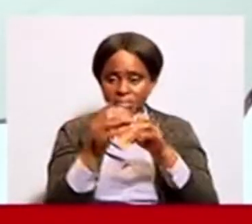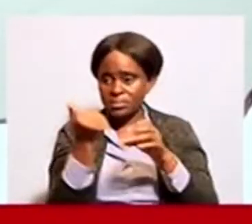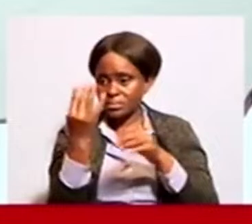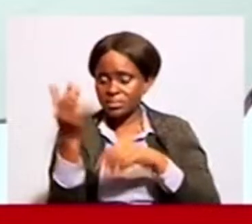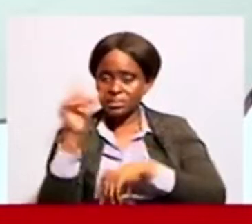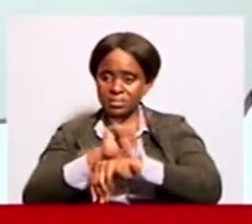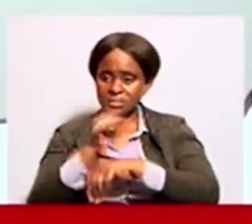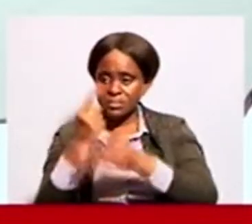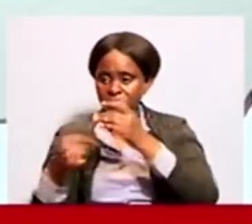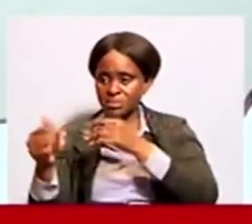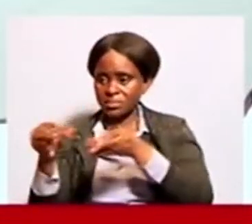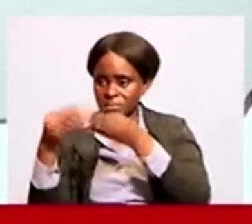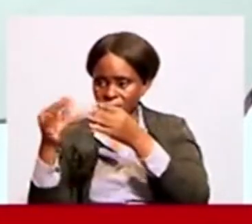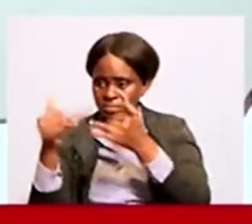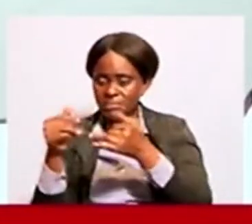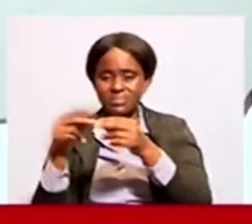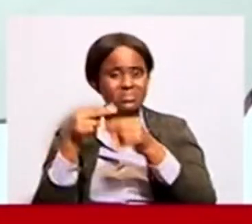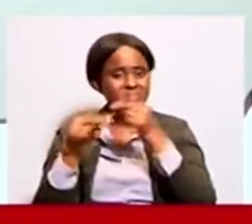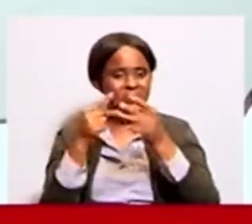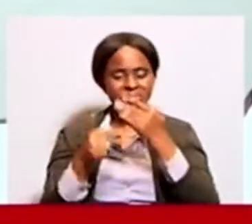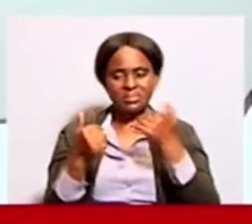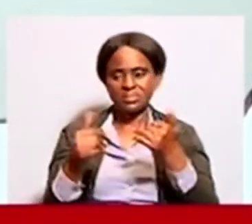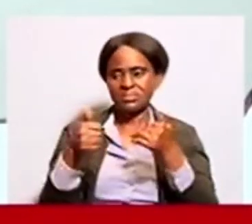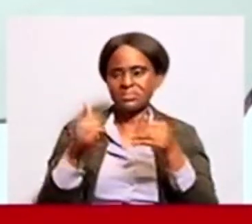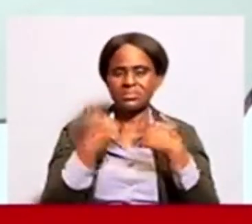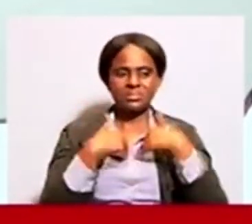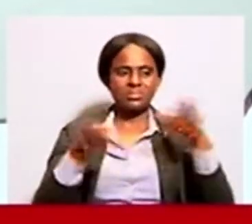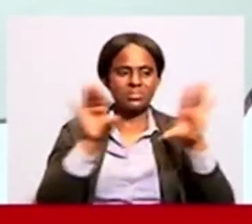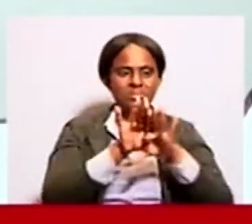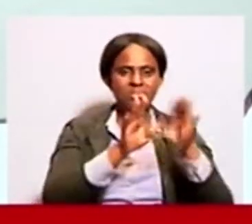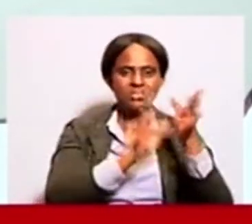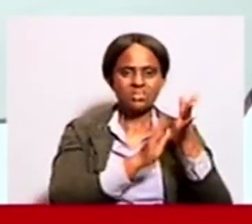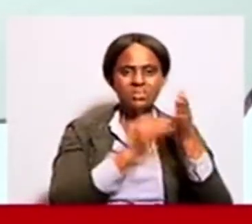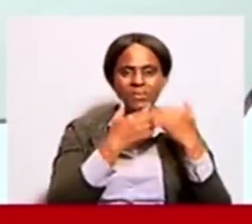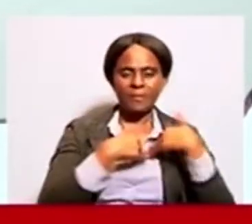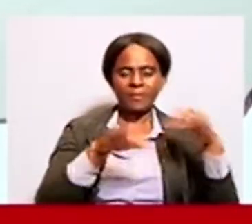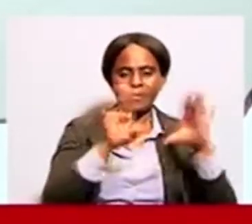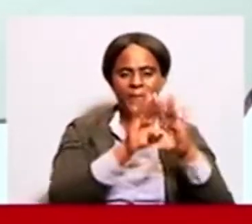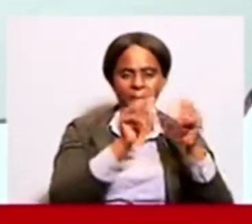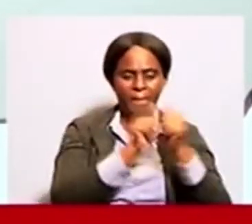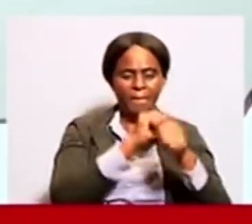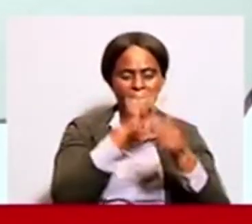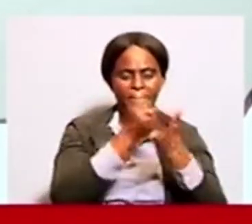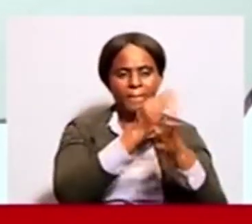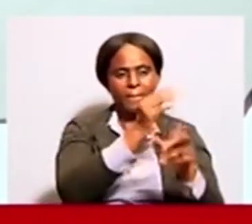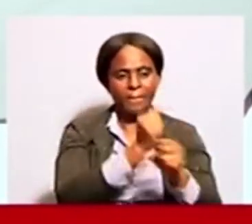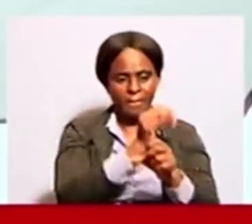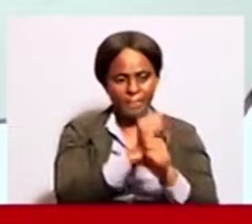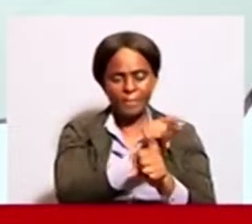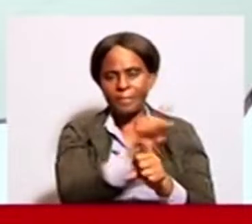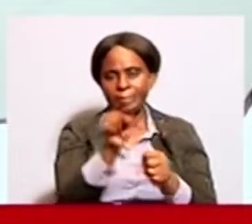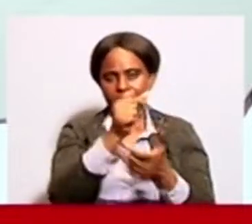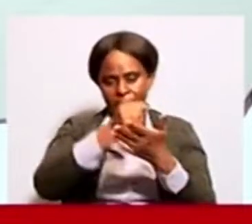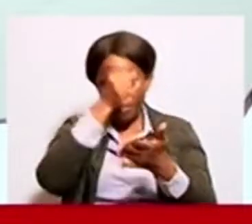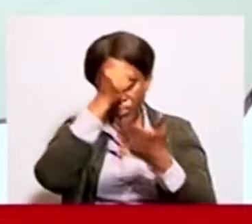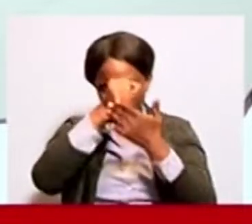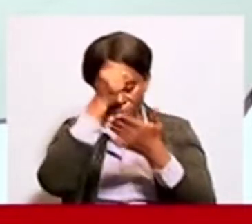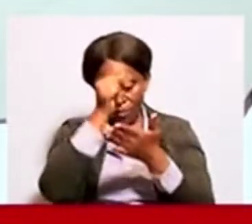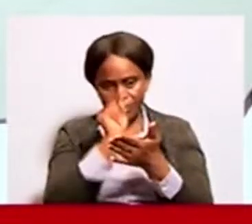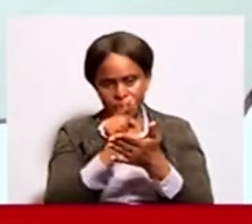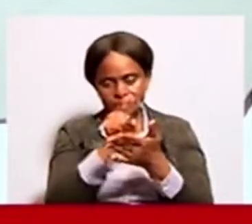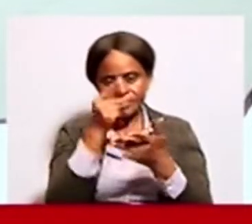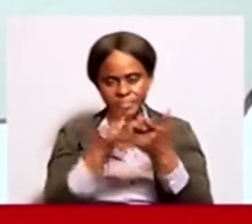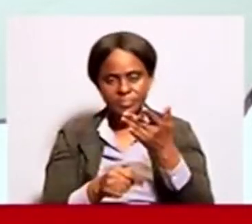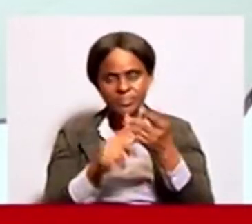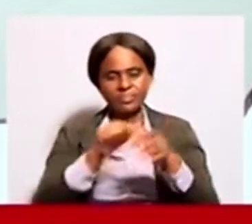that they are given, it means now they have closed, the school has closed in terms of receiving students. That's at